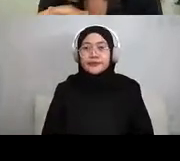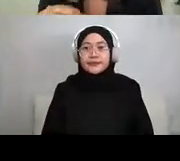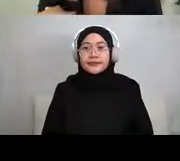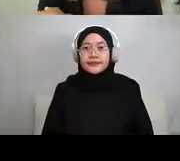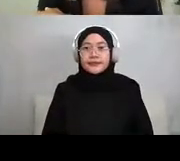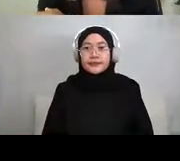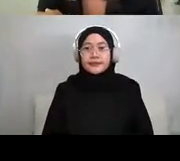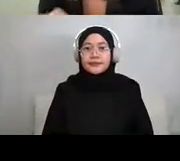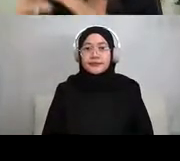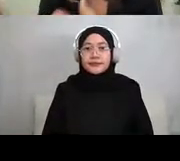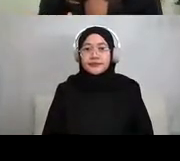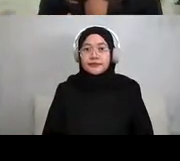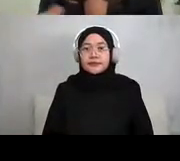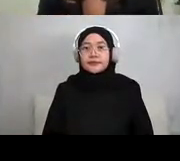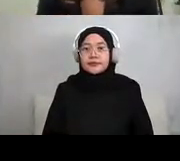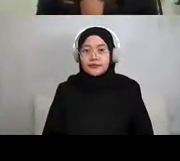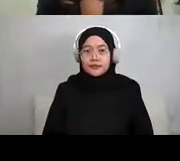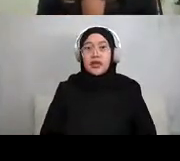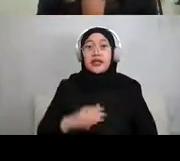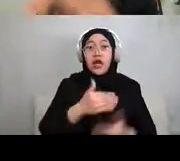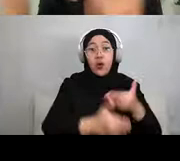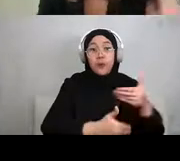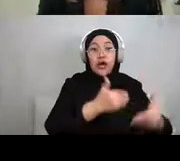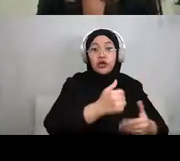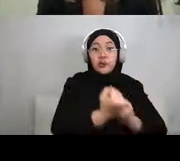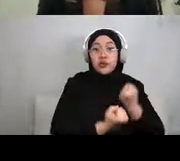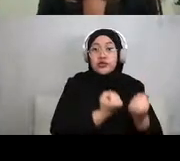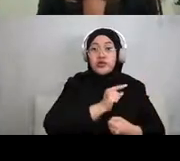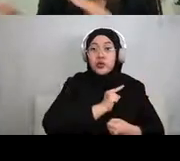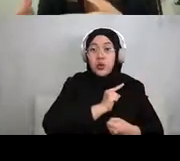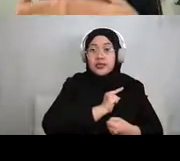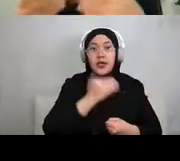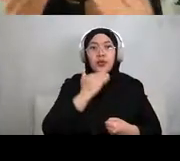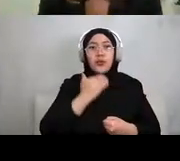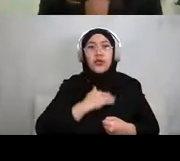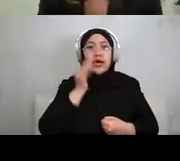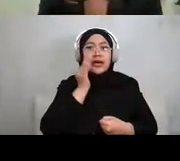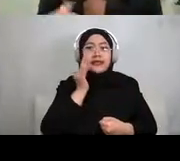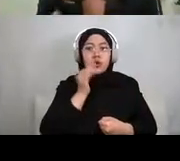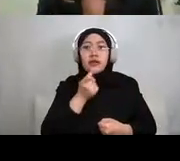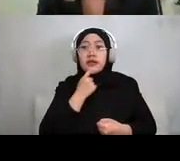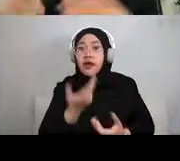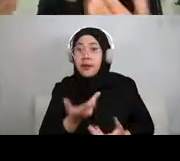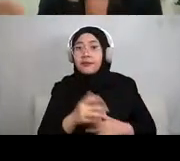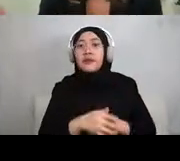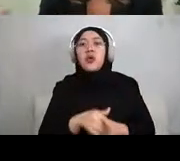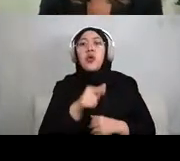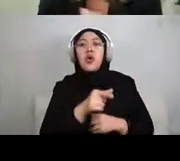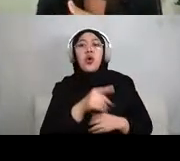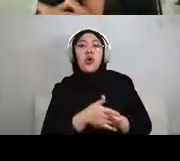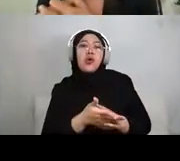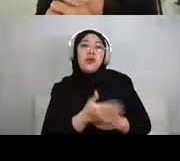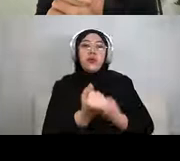private operator has some risks related to the credit worthiness of this private company that can be